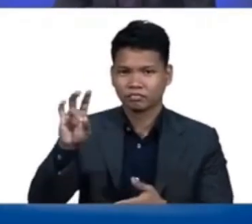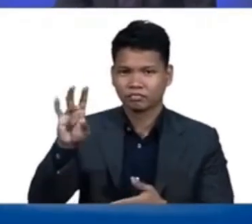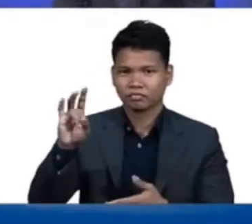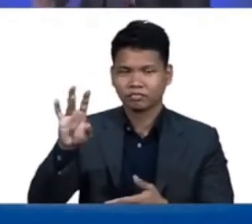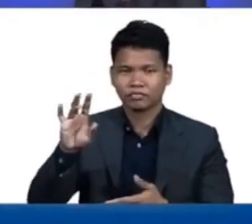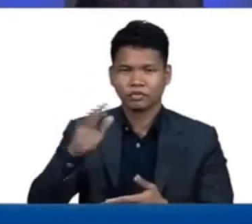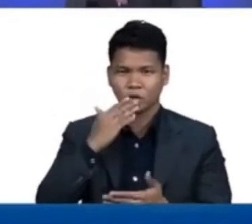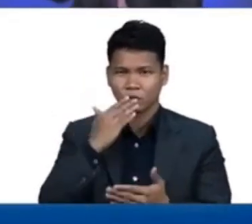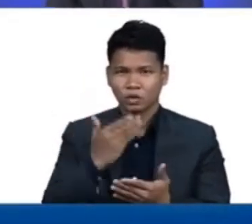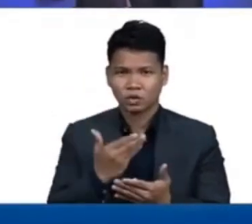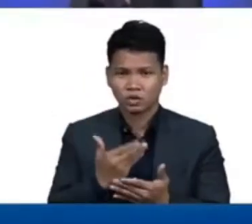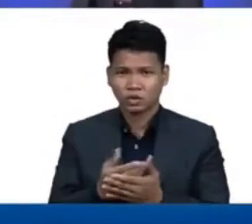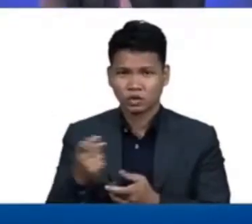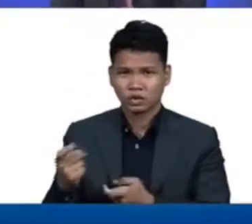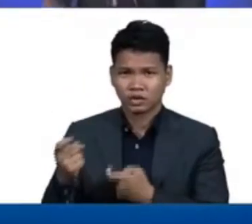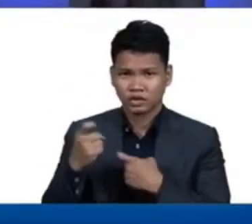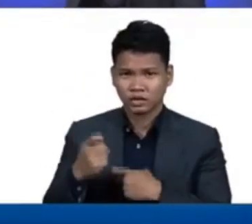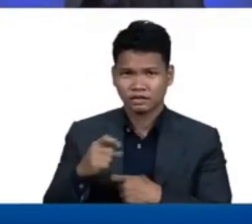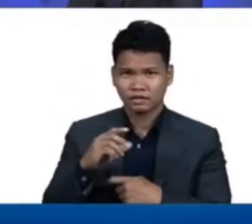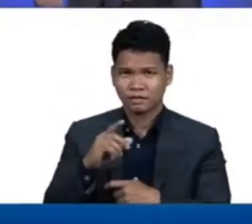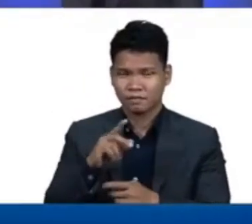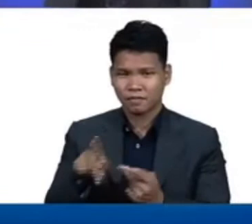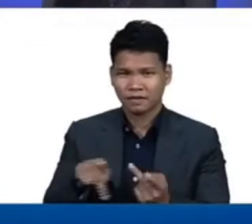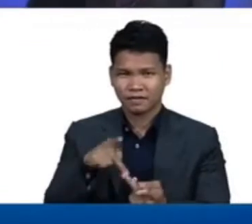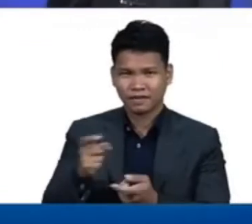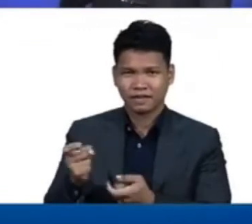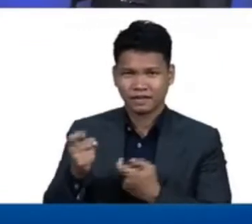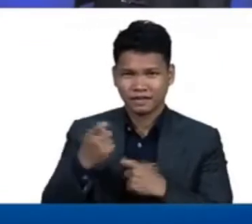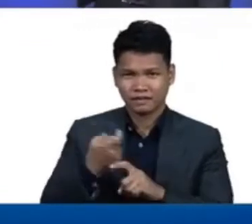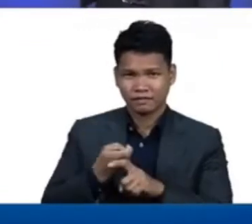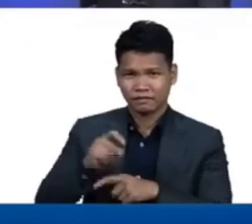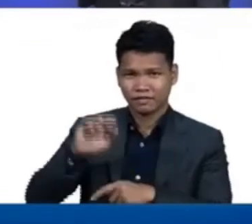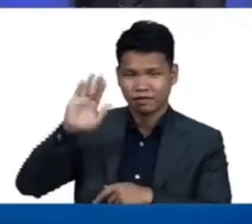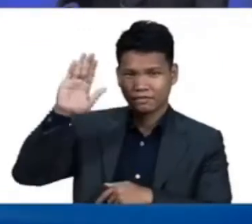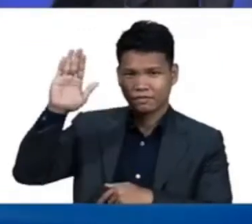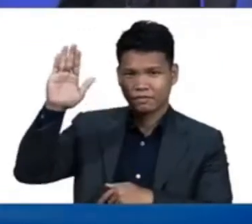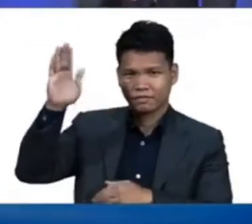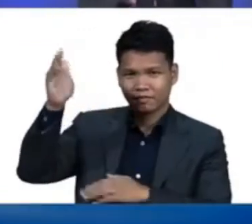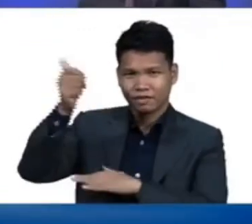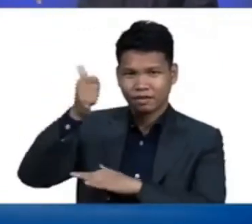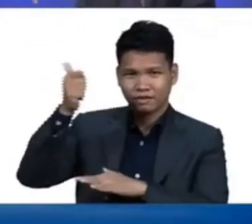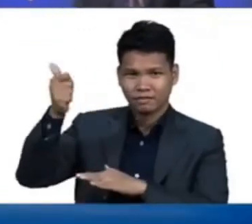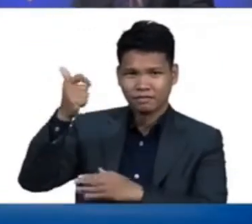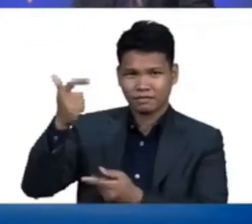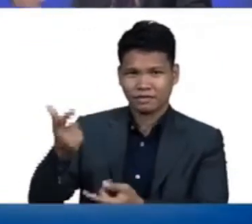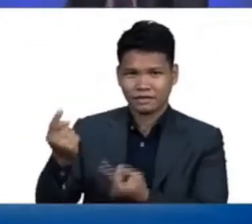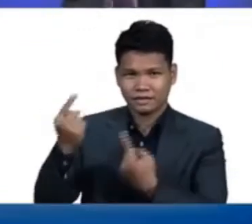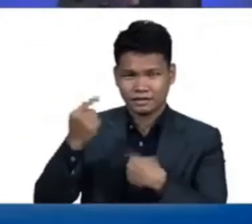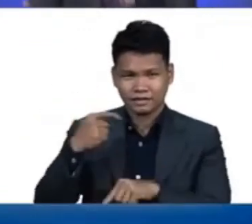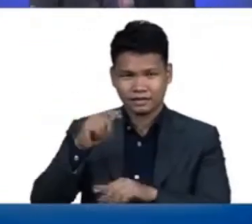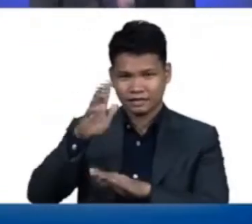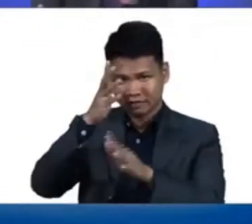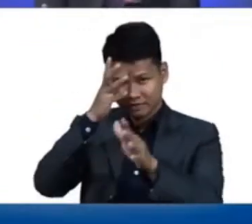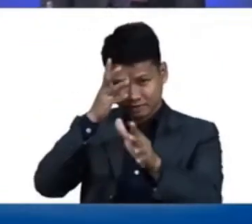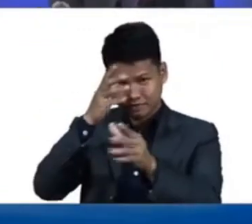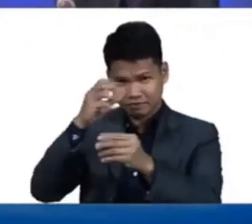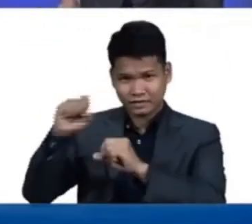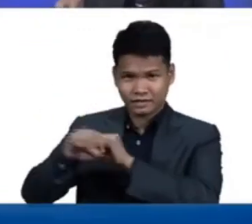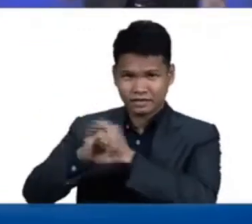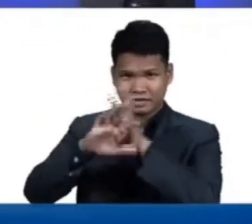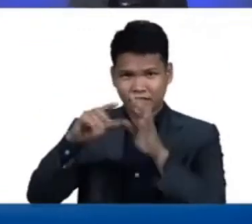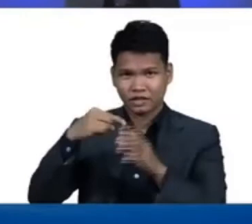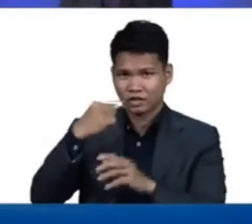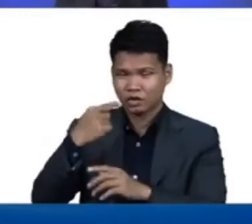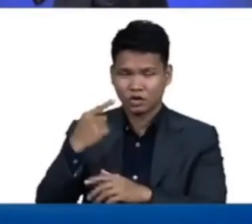good gift and every perfect gift is from above and comes down from the Father of Light